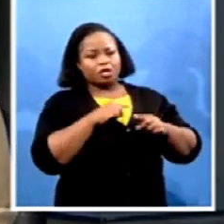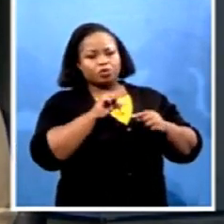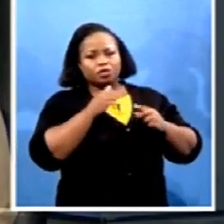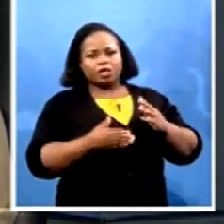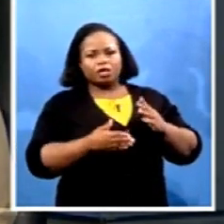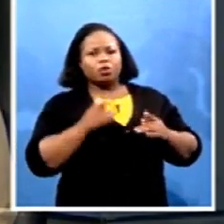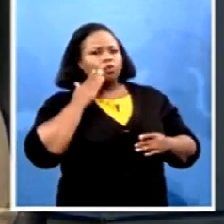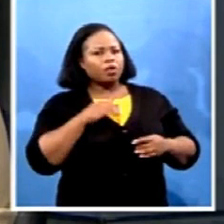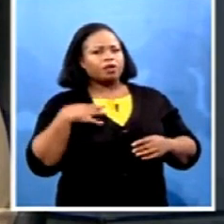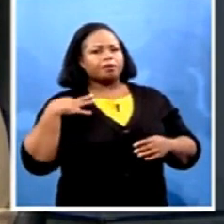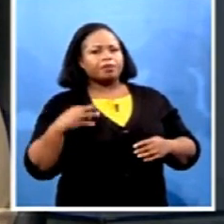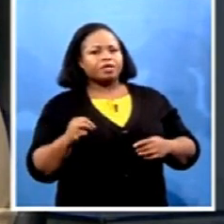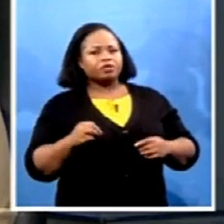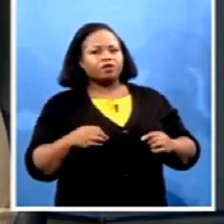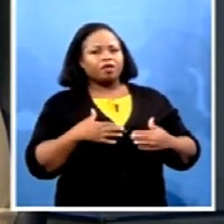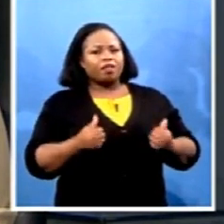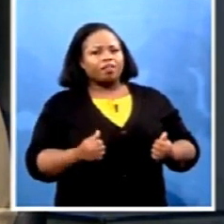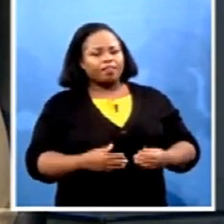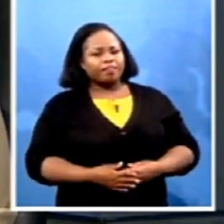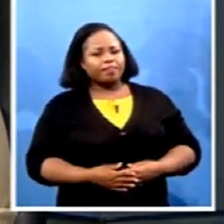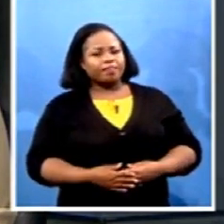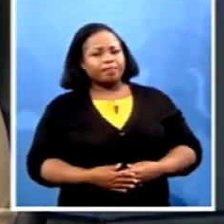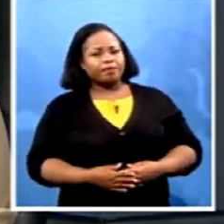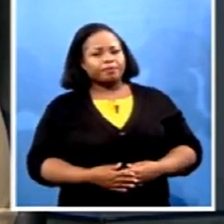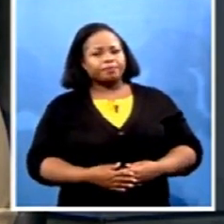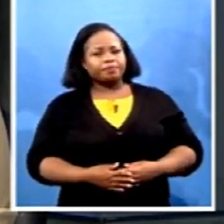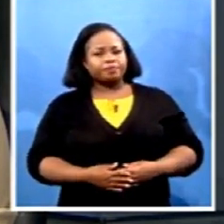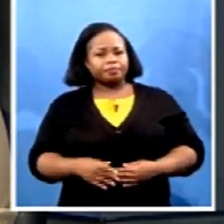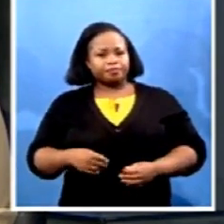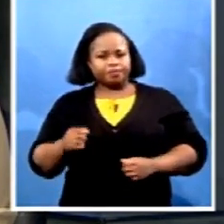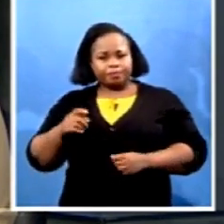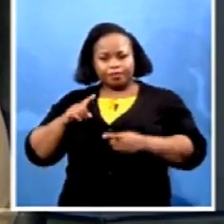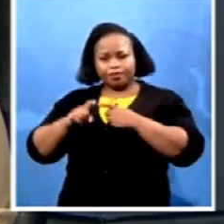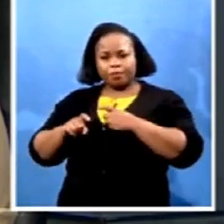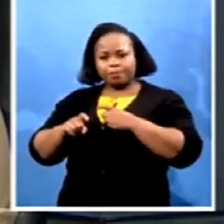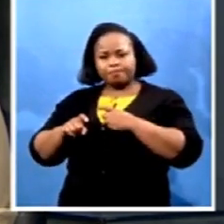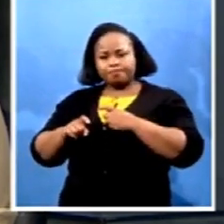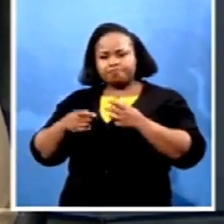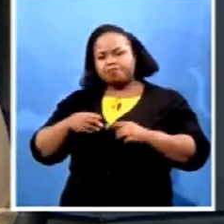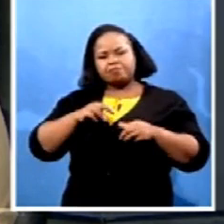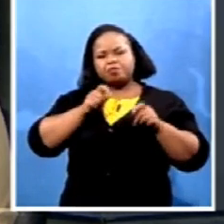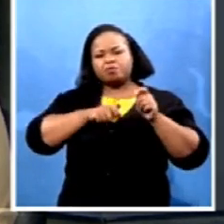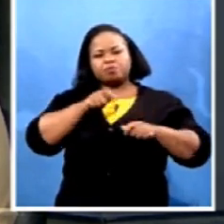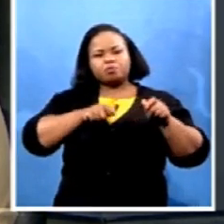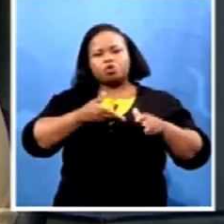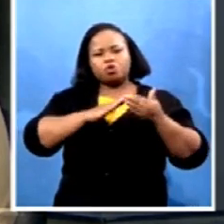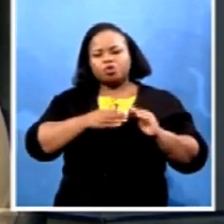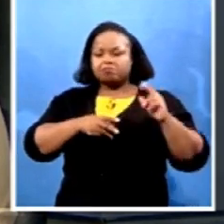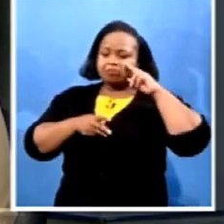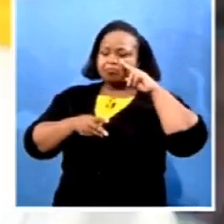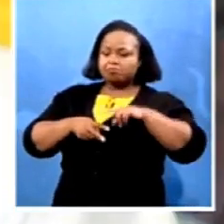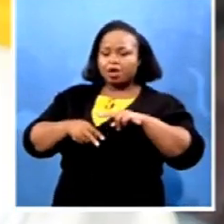Look, from I'll take it from the eye of an ordinary citizen. Because some of us don't sit in the boardrooms at the job. We live